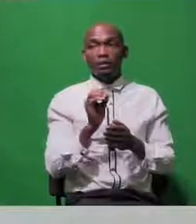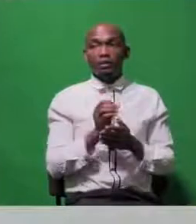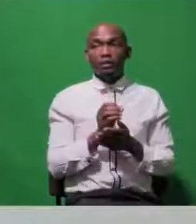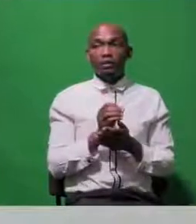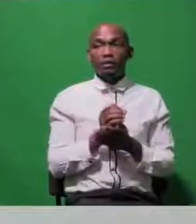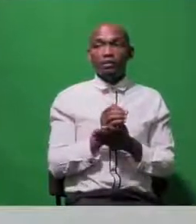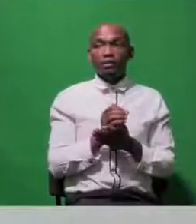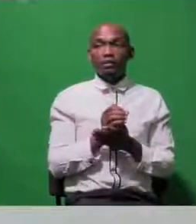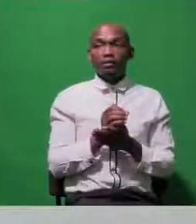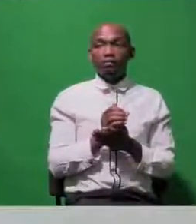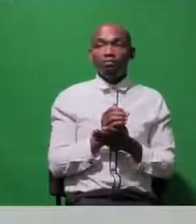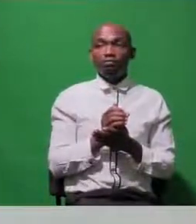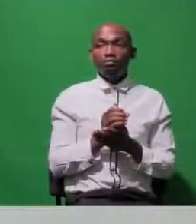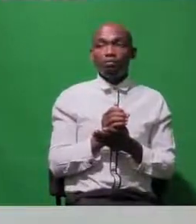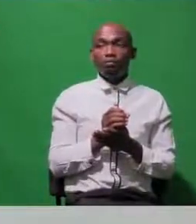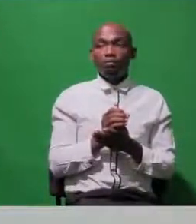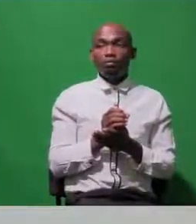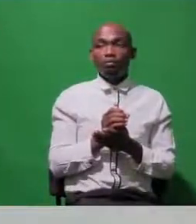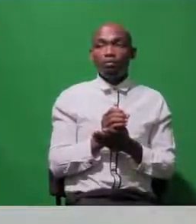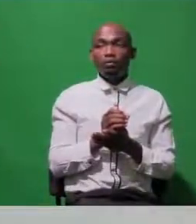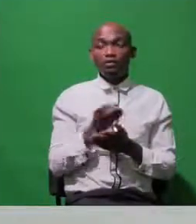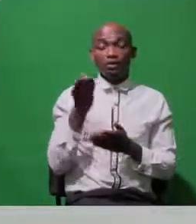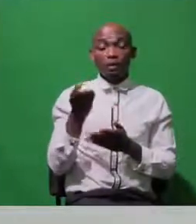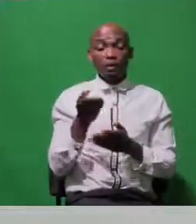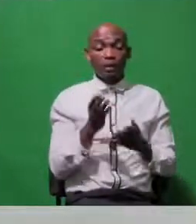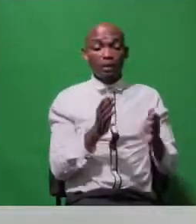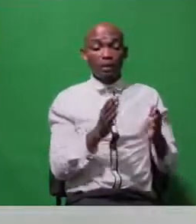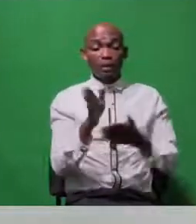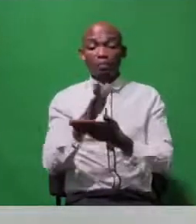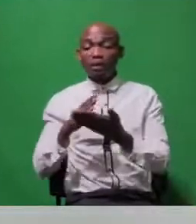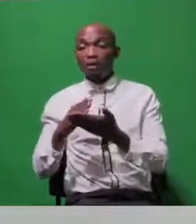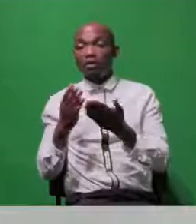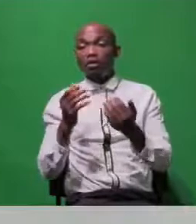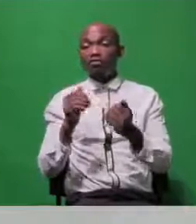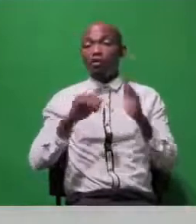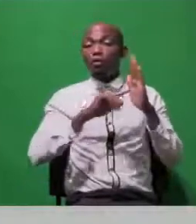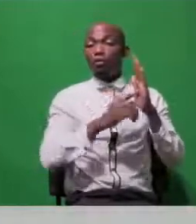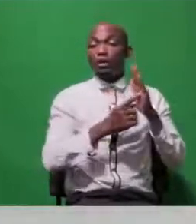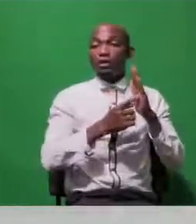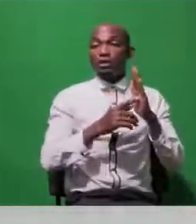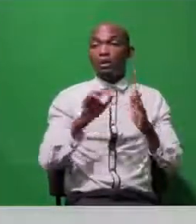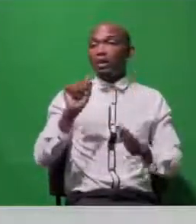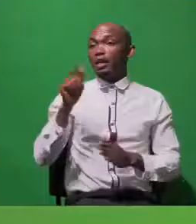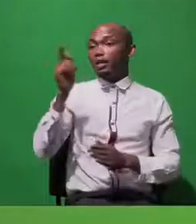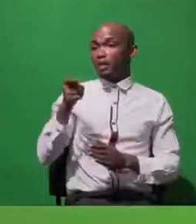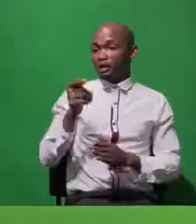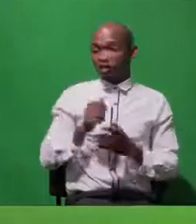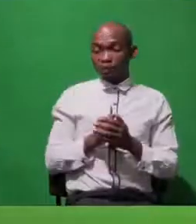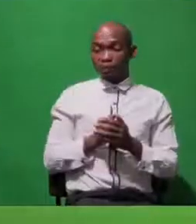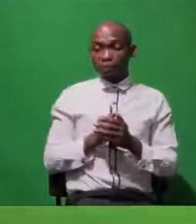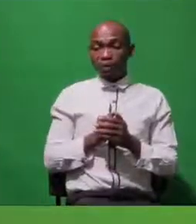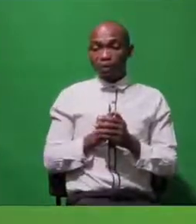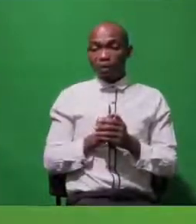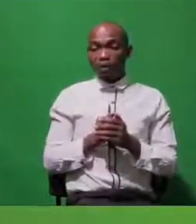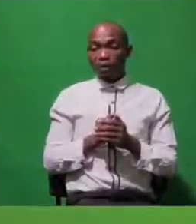40. So this is the positions of point A dash. And the last